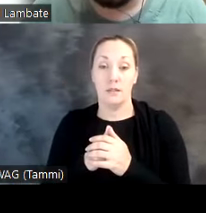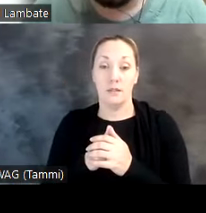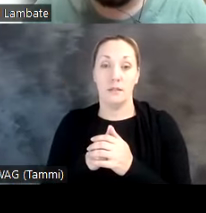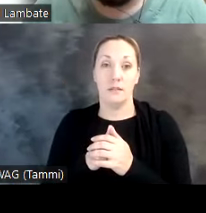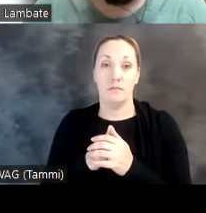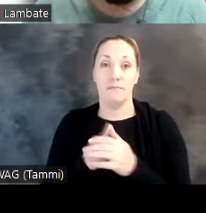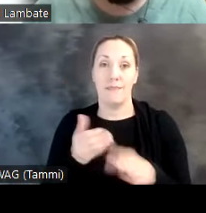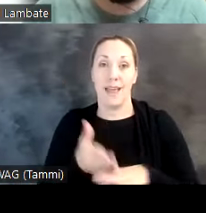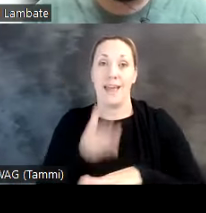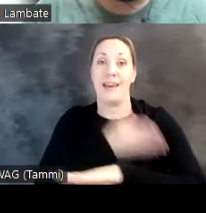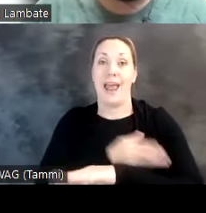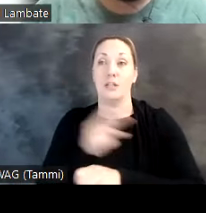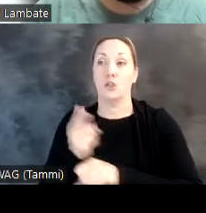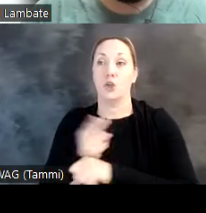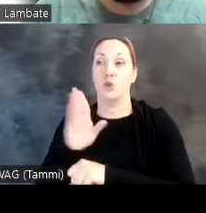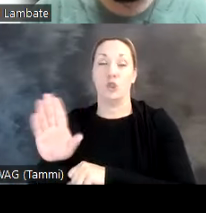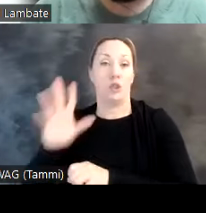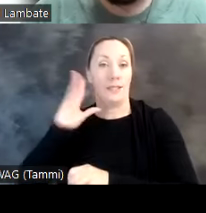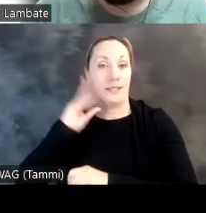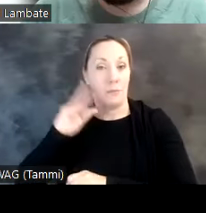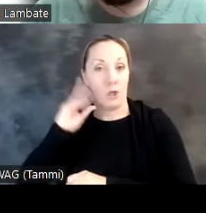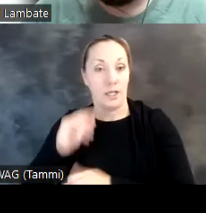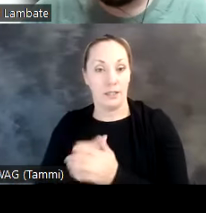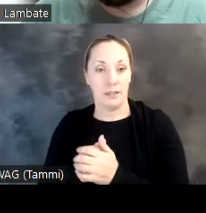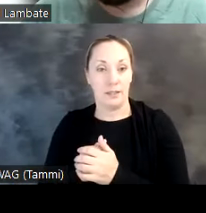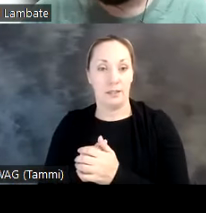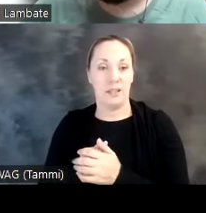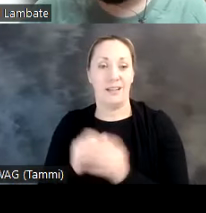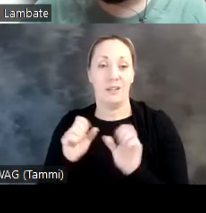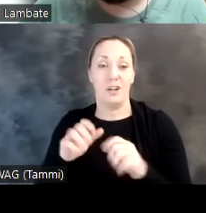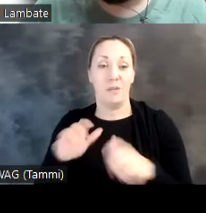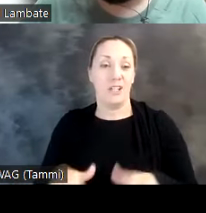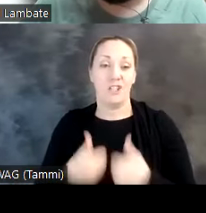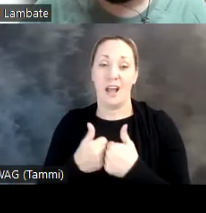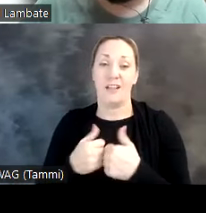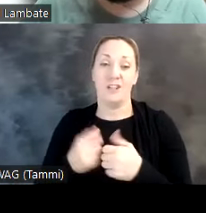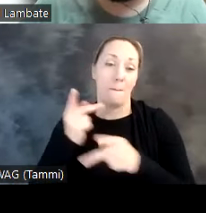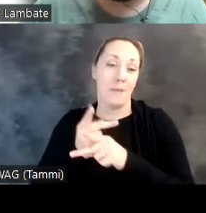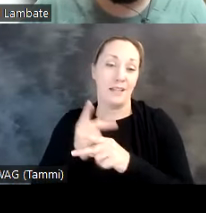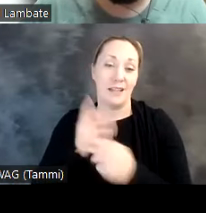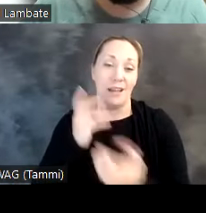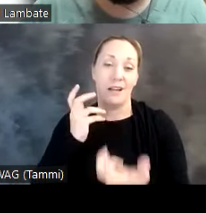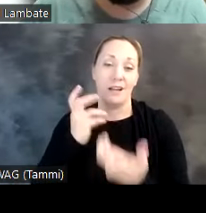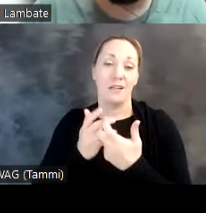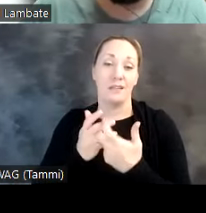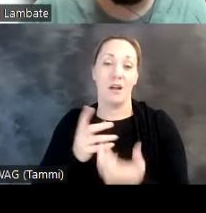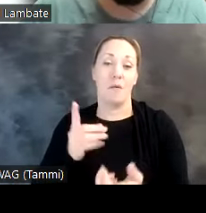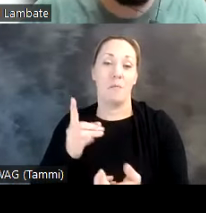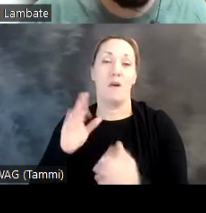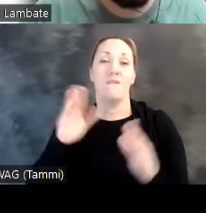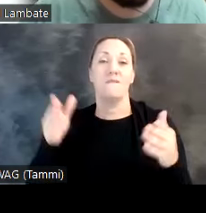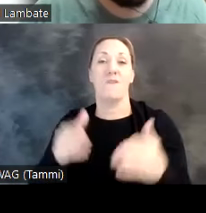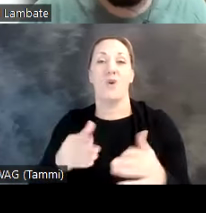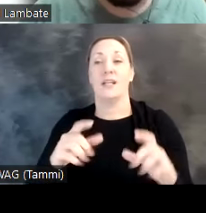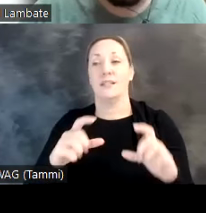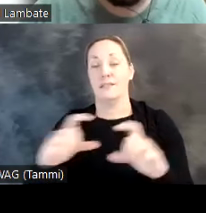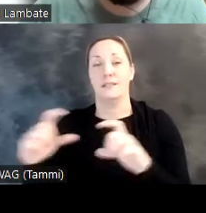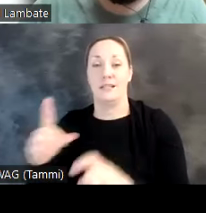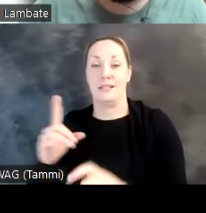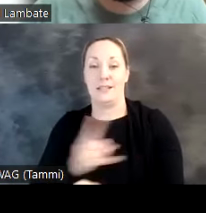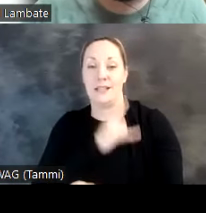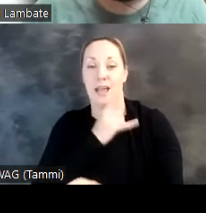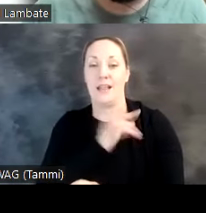experience. There could be challenges in maintaining such custom focus styling if your product evolves.